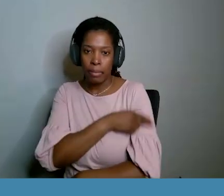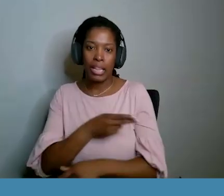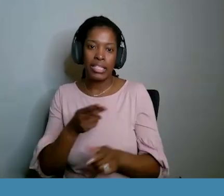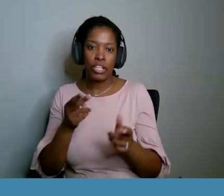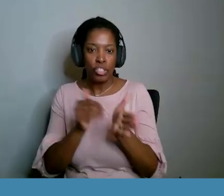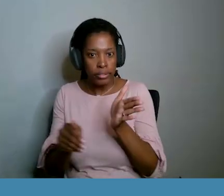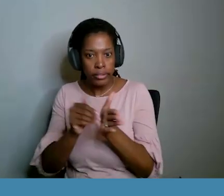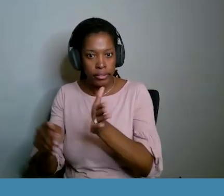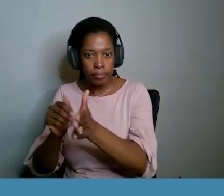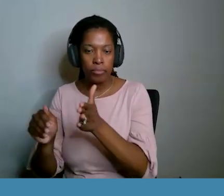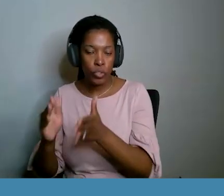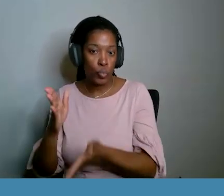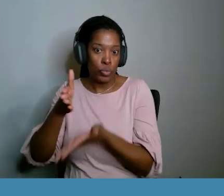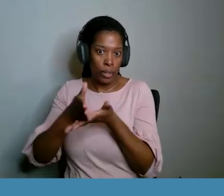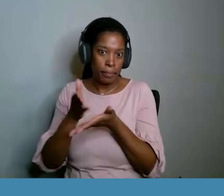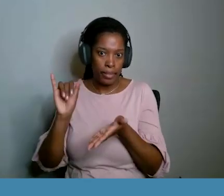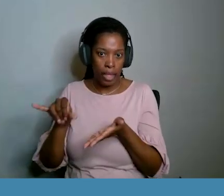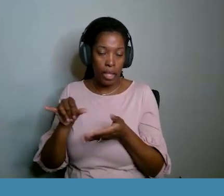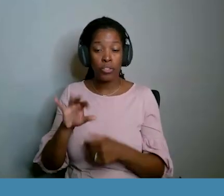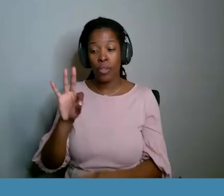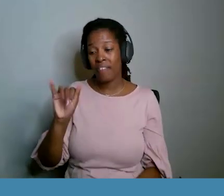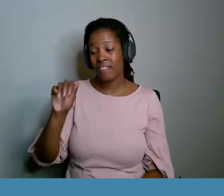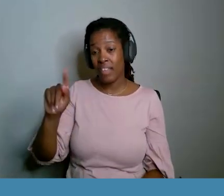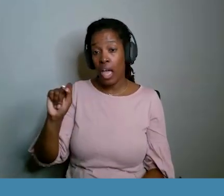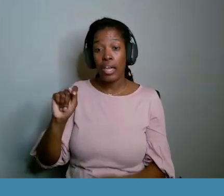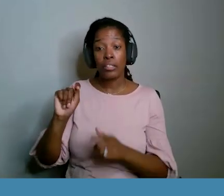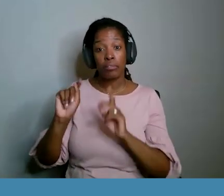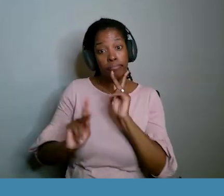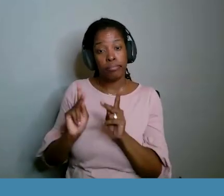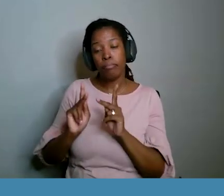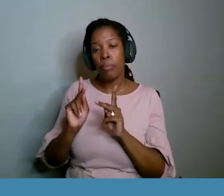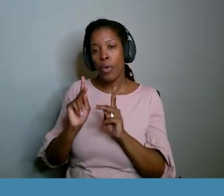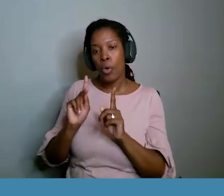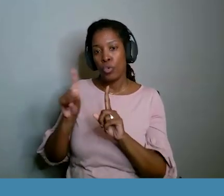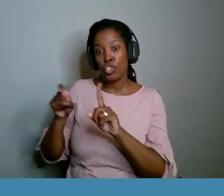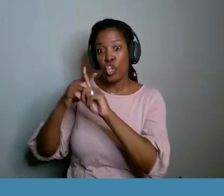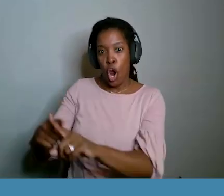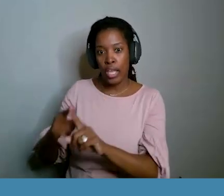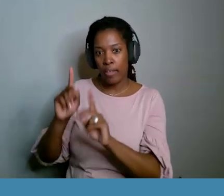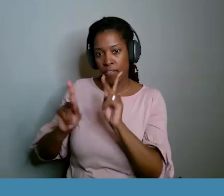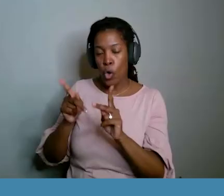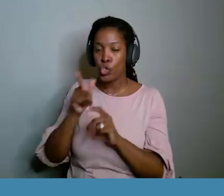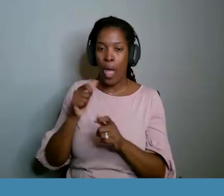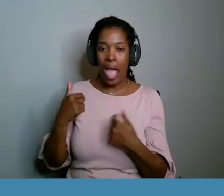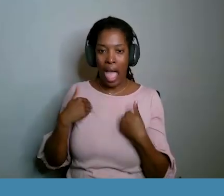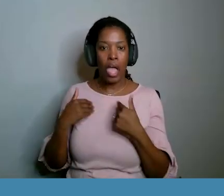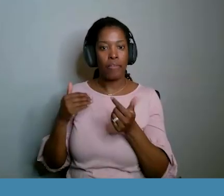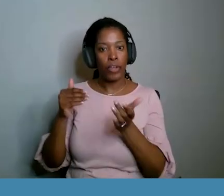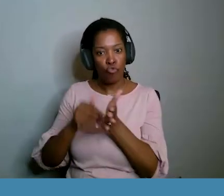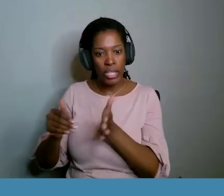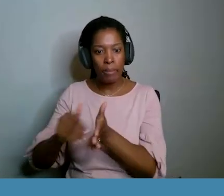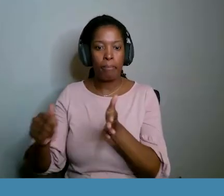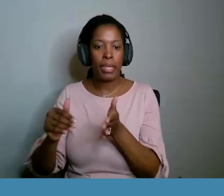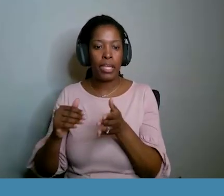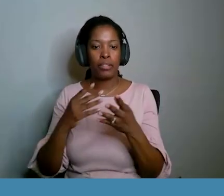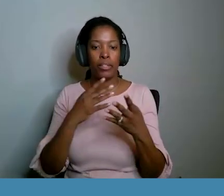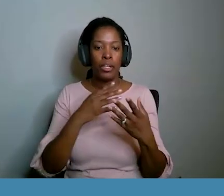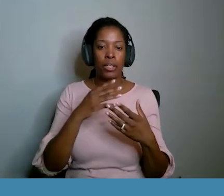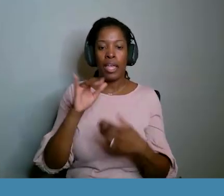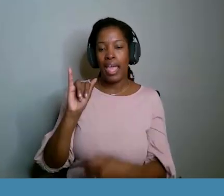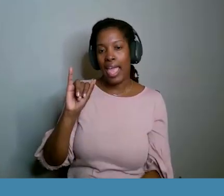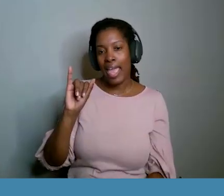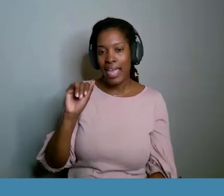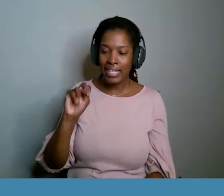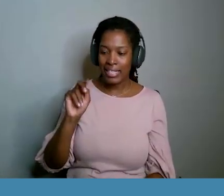FACT teams target folks that have a history of repeat institutionalization. And so the eligibility for a FACT team